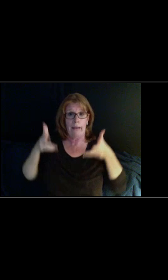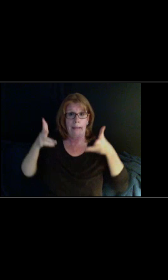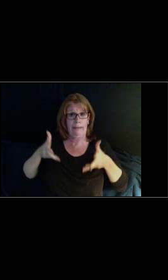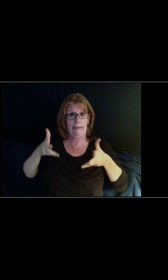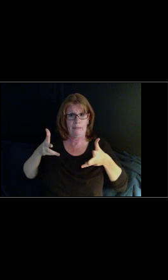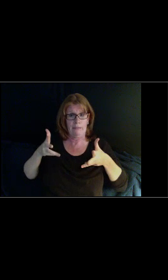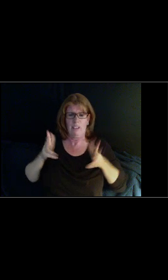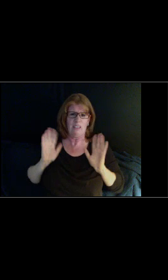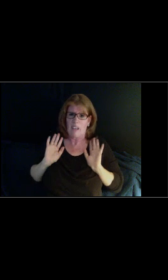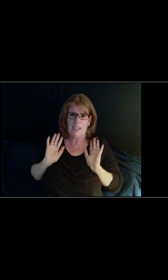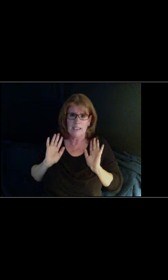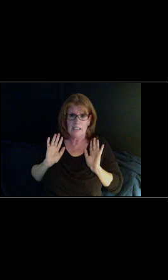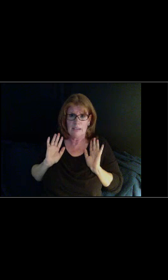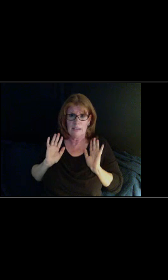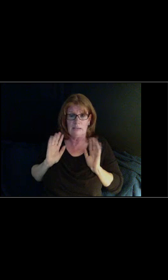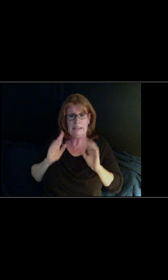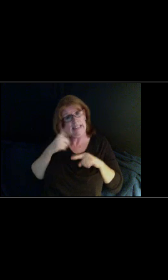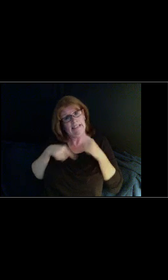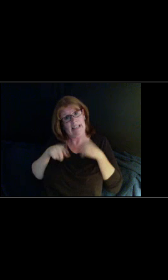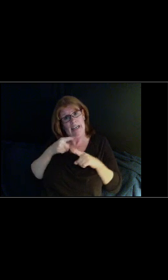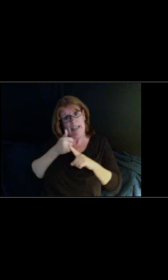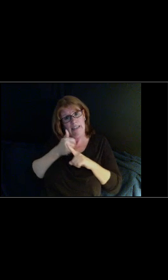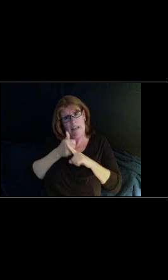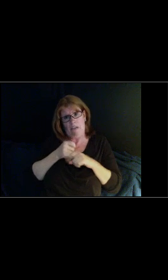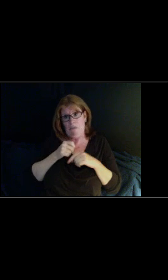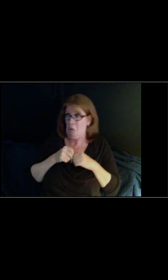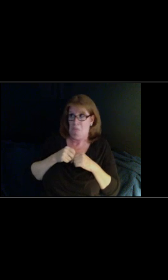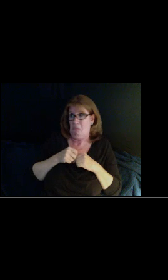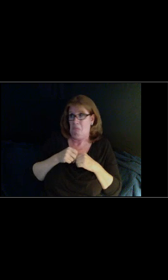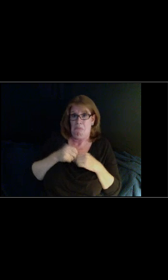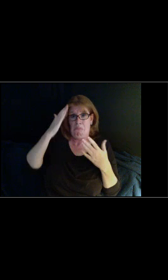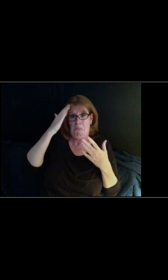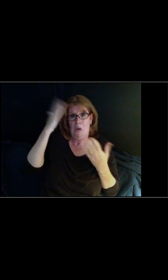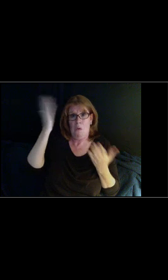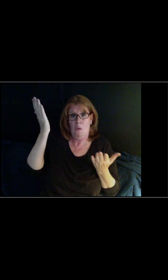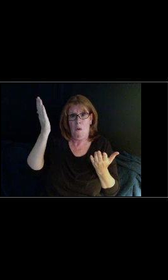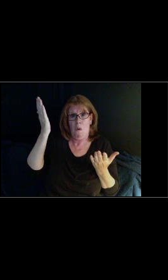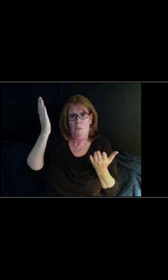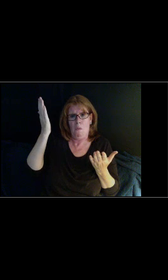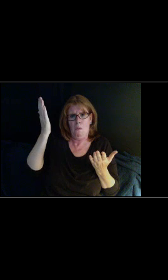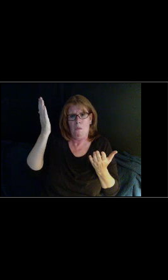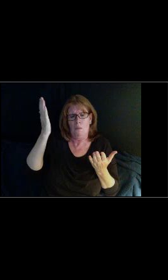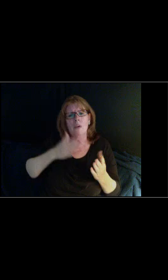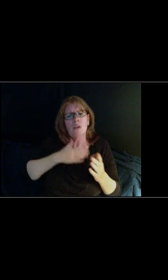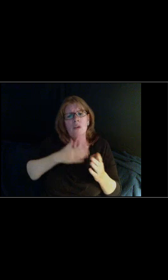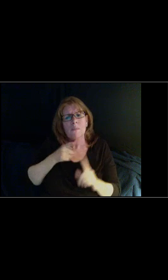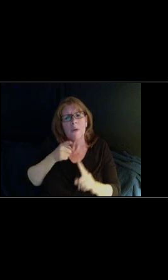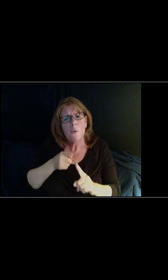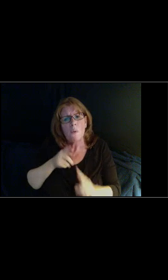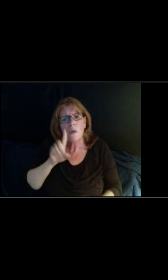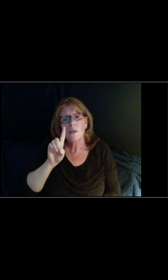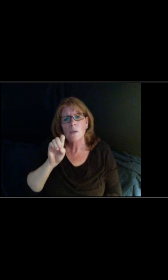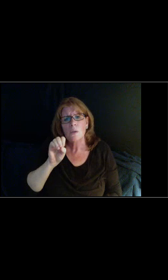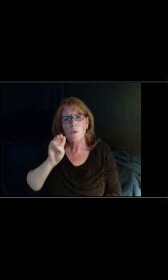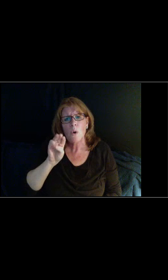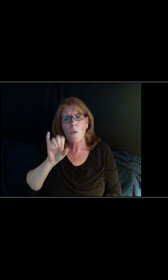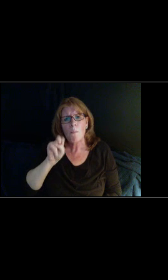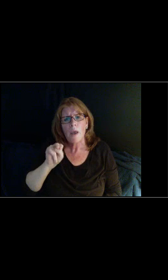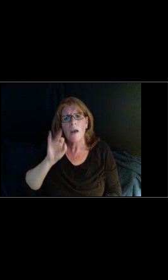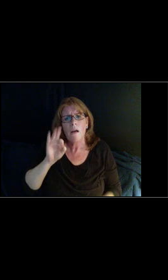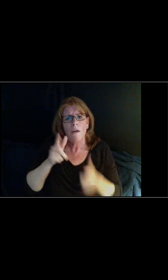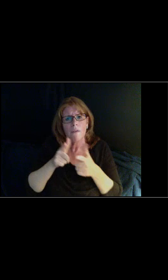Often it comes up in an OBGYN setting when I have to sign the concept of removing clothing or underwear